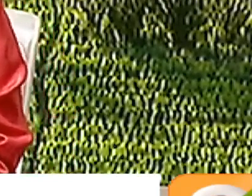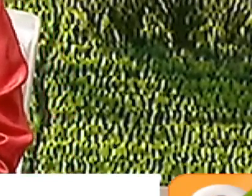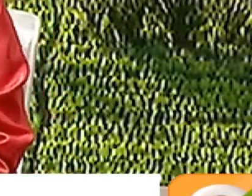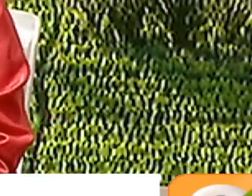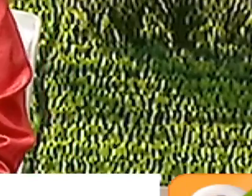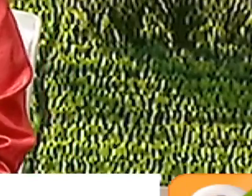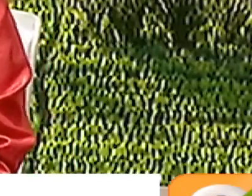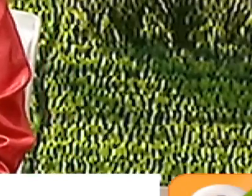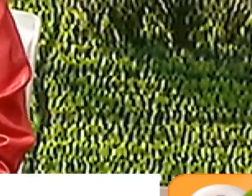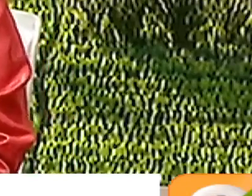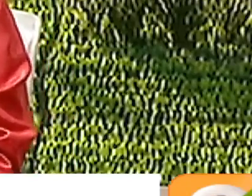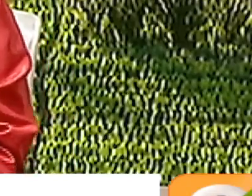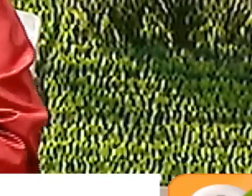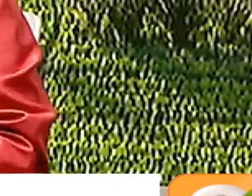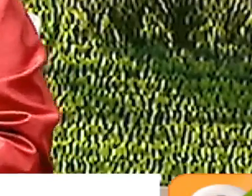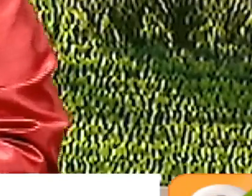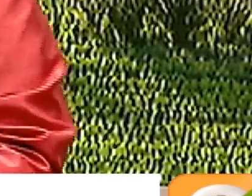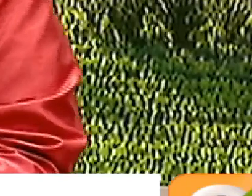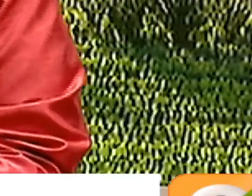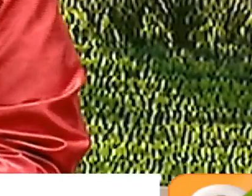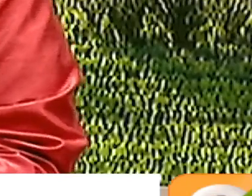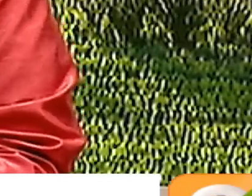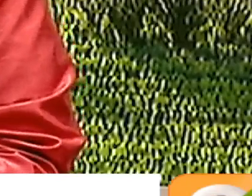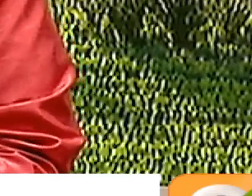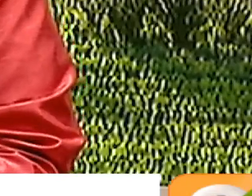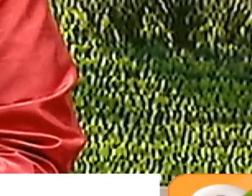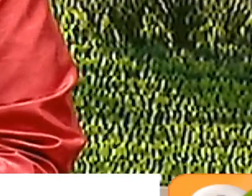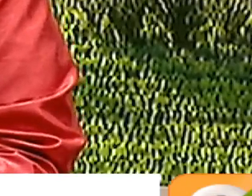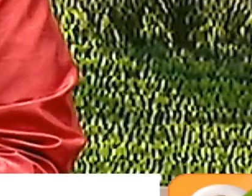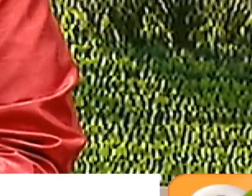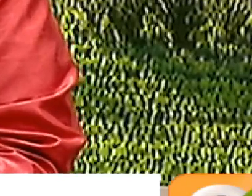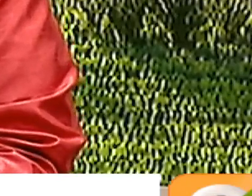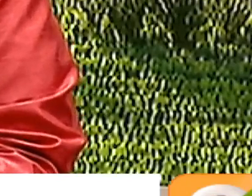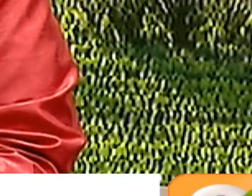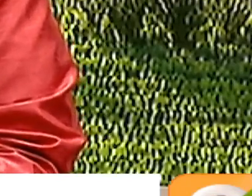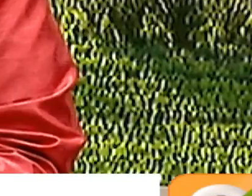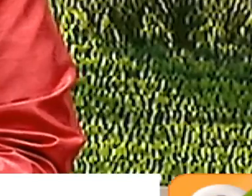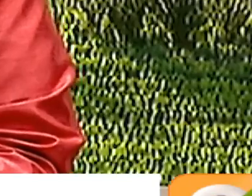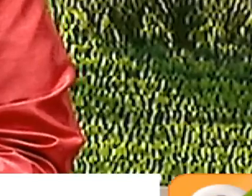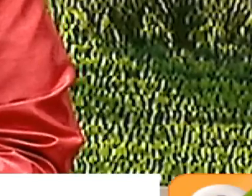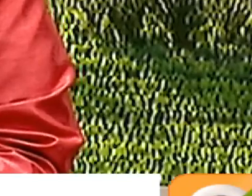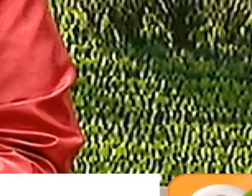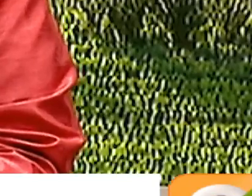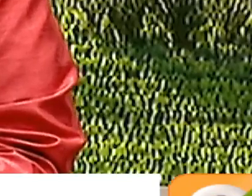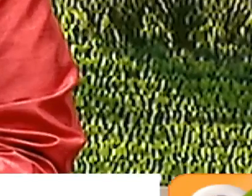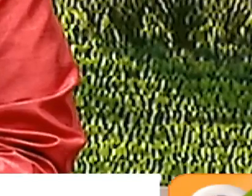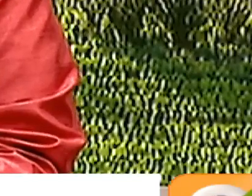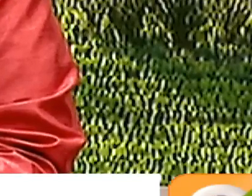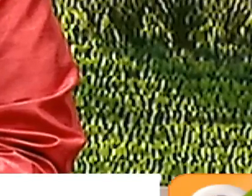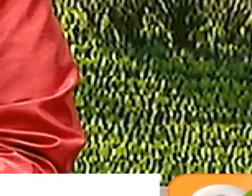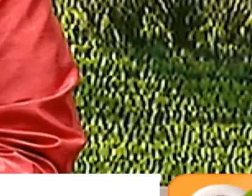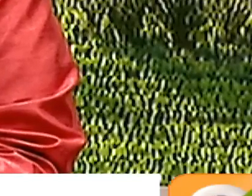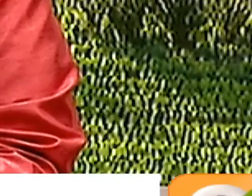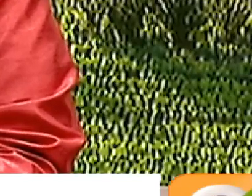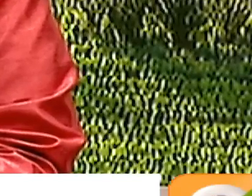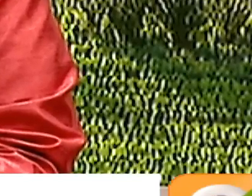roll it out. And in fact, Wahiga, the task force that helped us to develop regulations for implementing the system had the